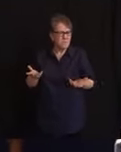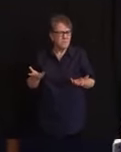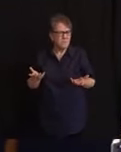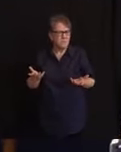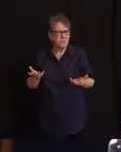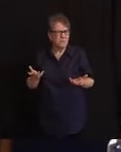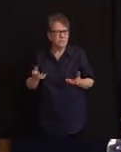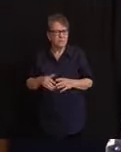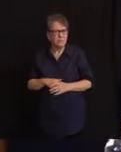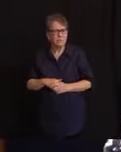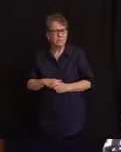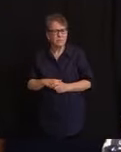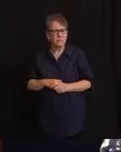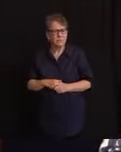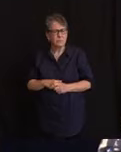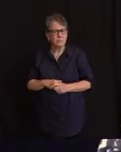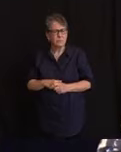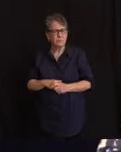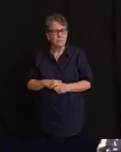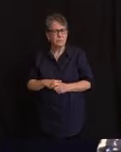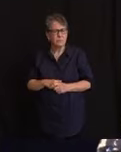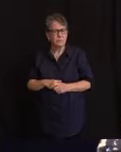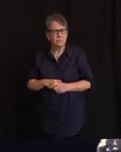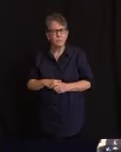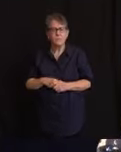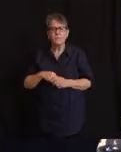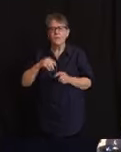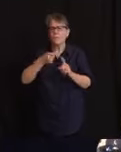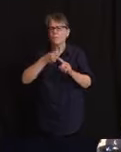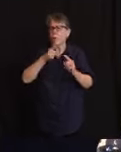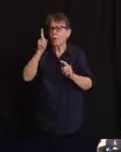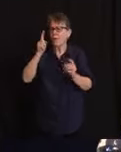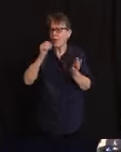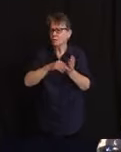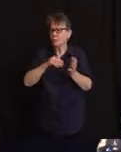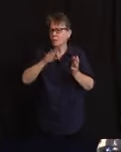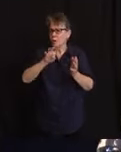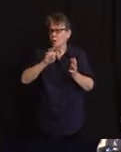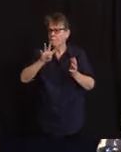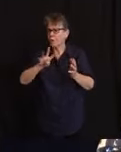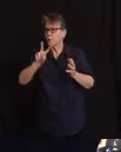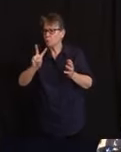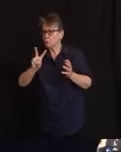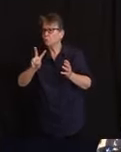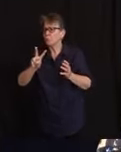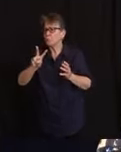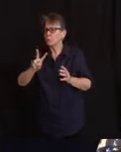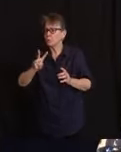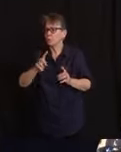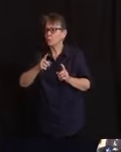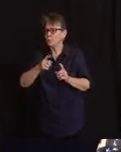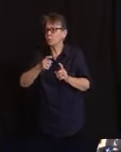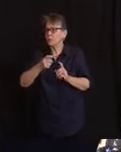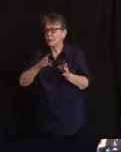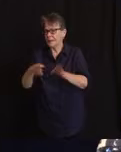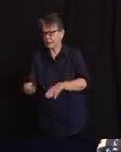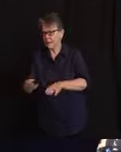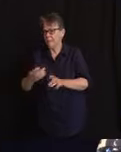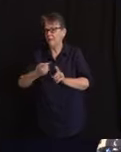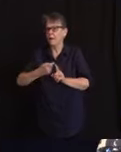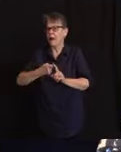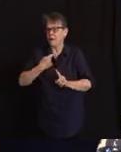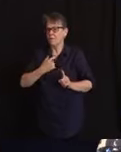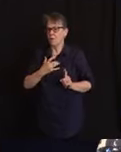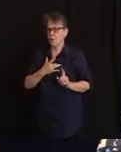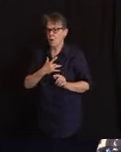underlying cardiovascular disease. So that's like 871 cases. Now remember, it's